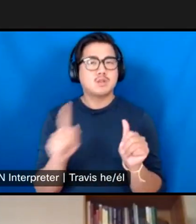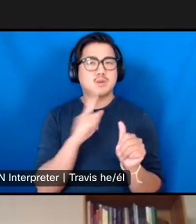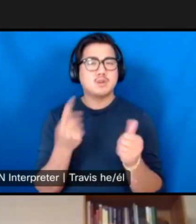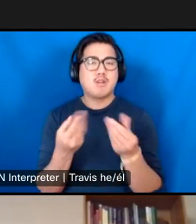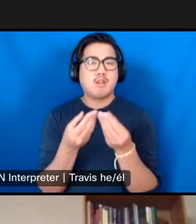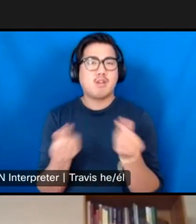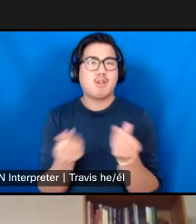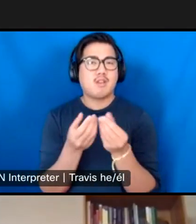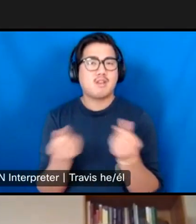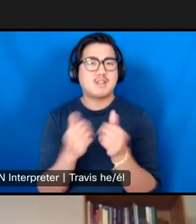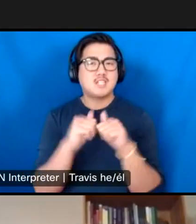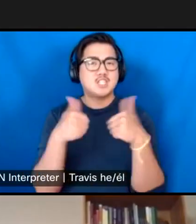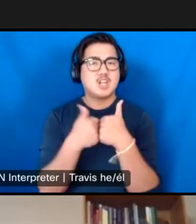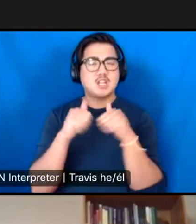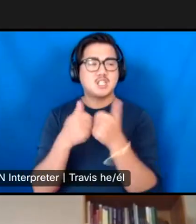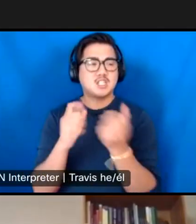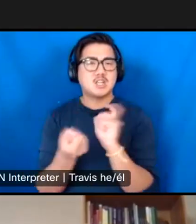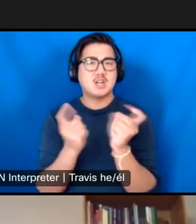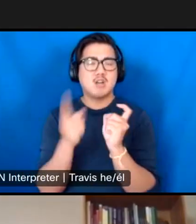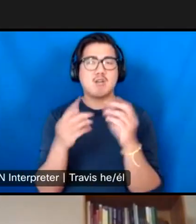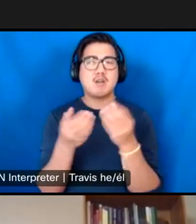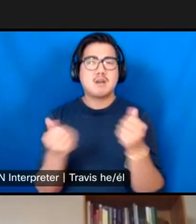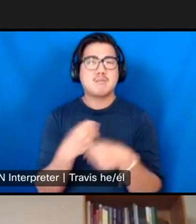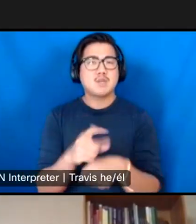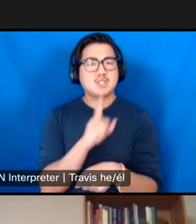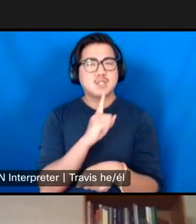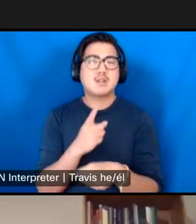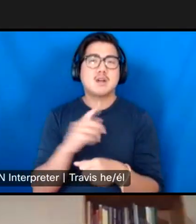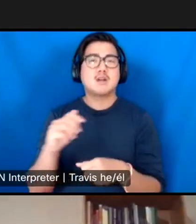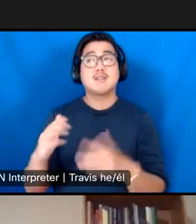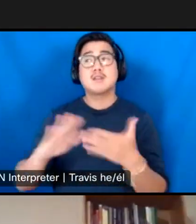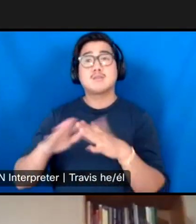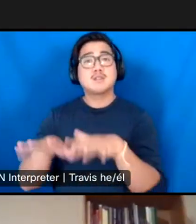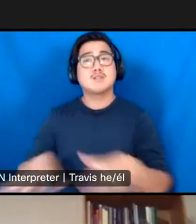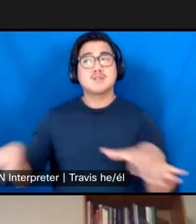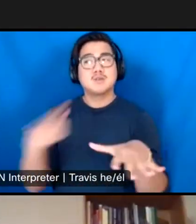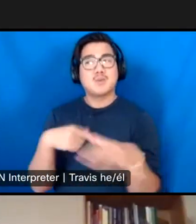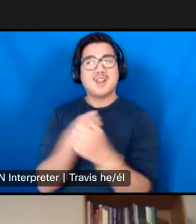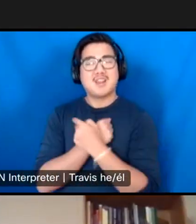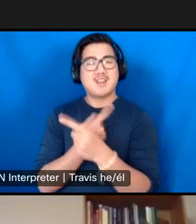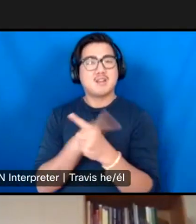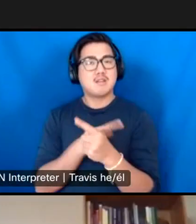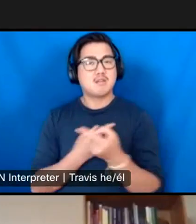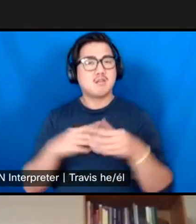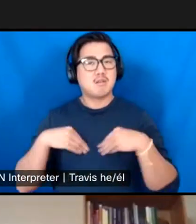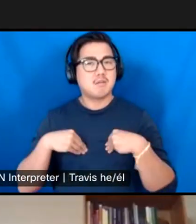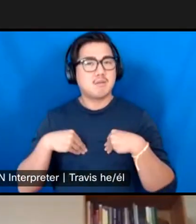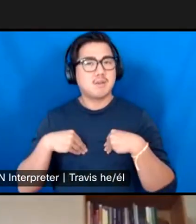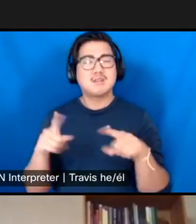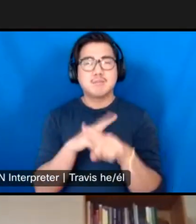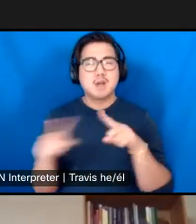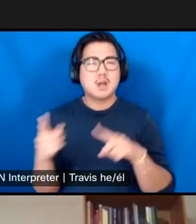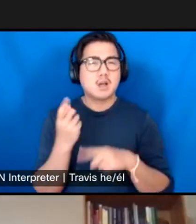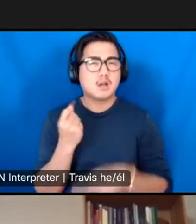challenge and change so that it is palatable to the community we love. But we can be